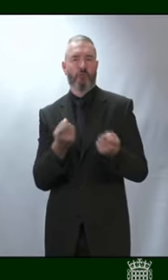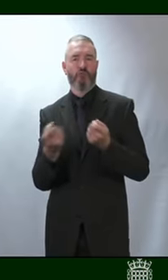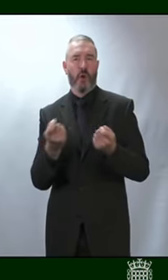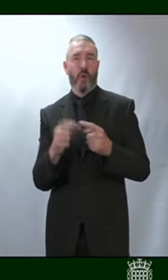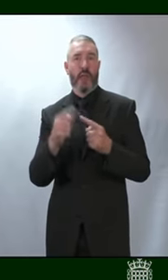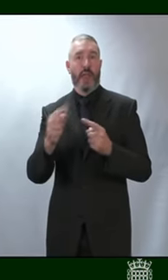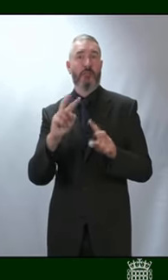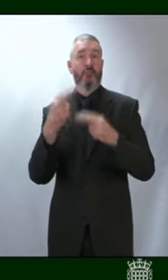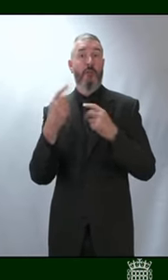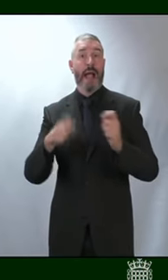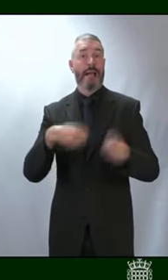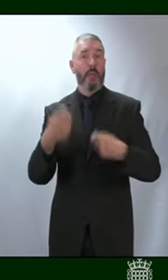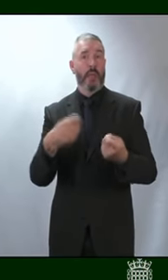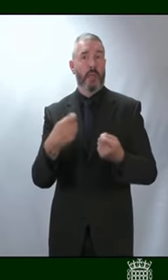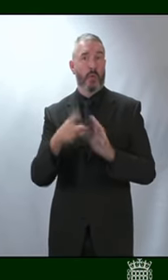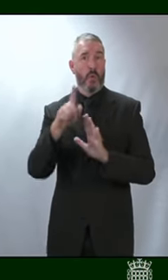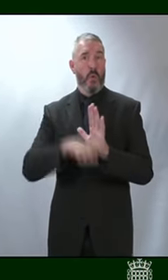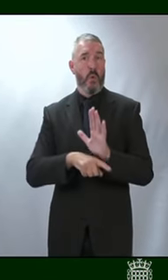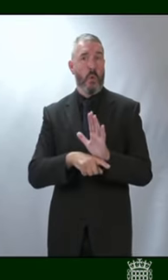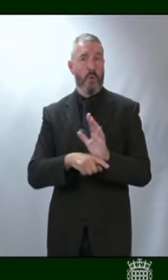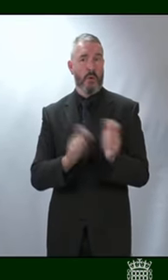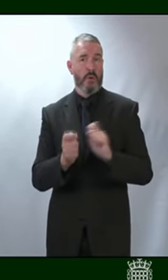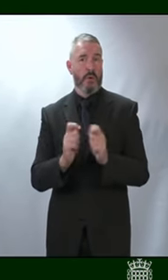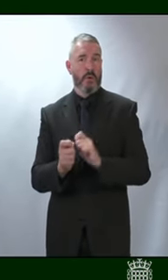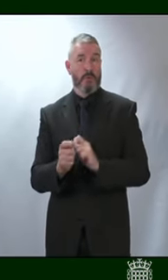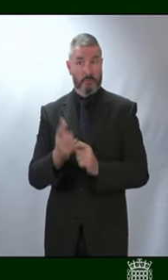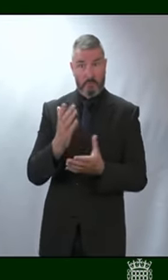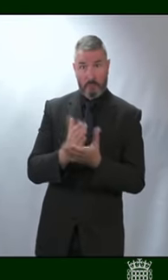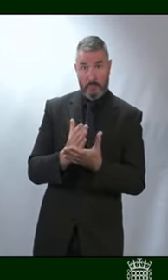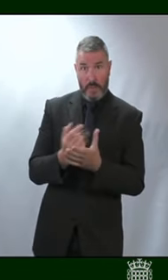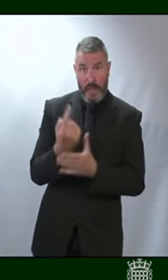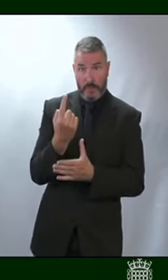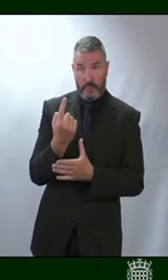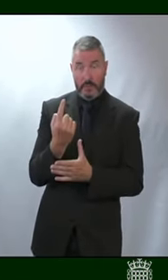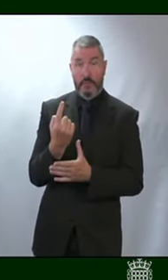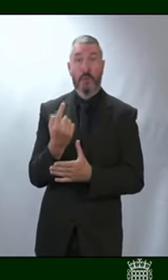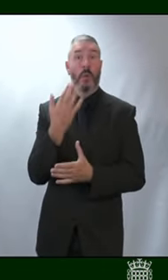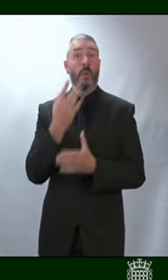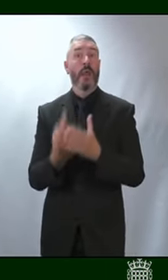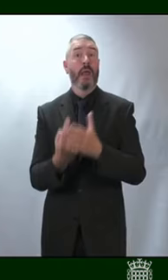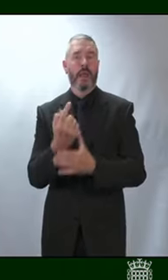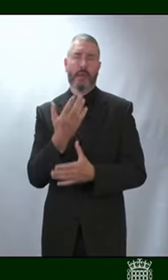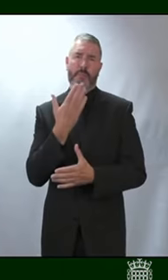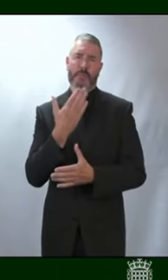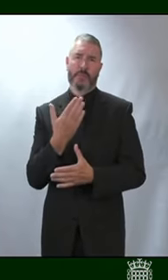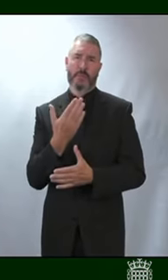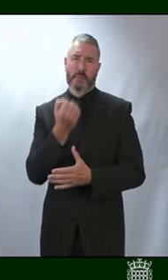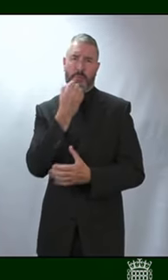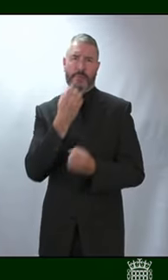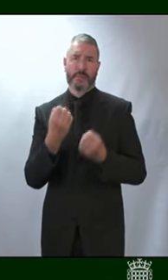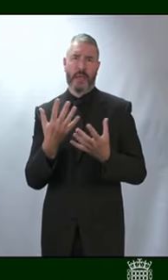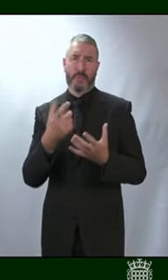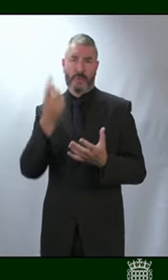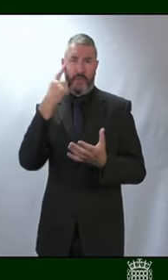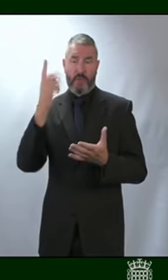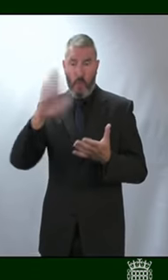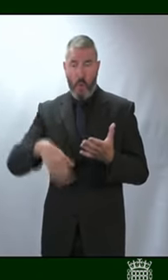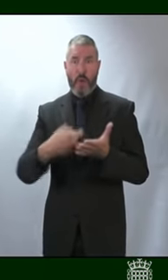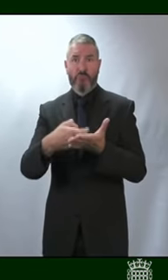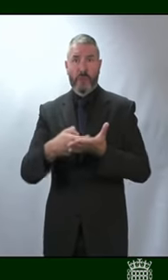of gambling legislation. Is this true? And if so, will Number 10 consider all the recommendations